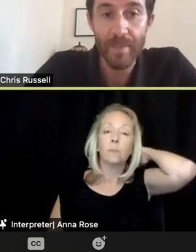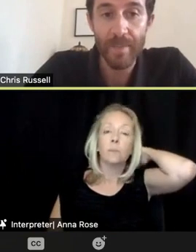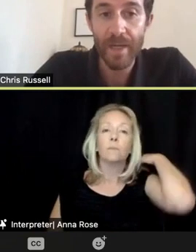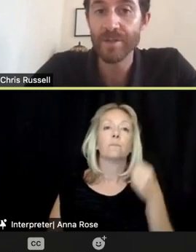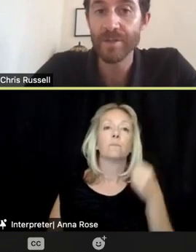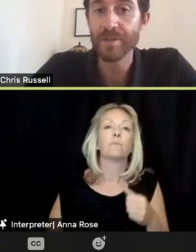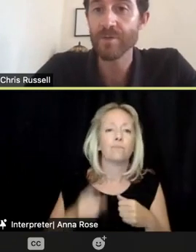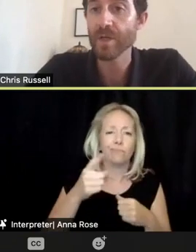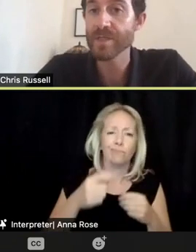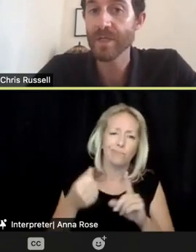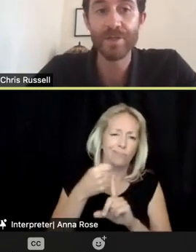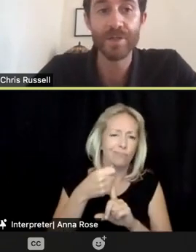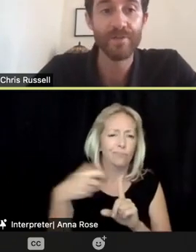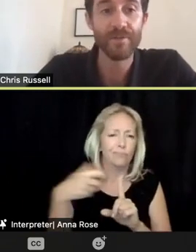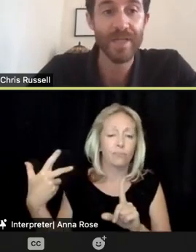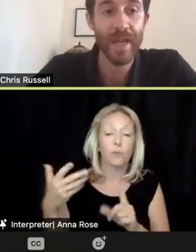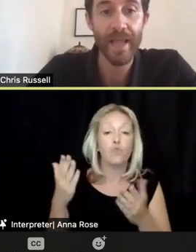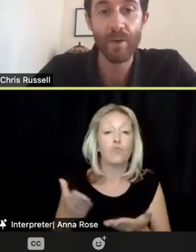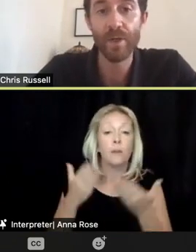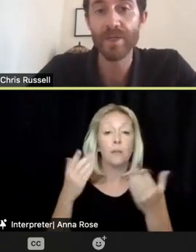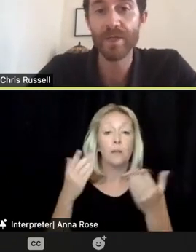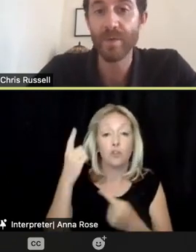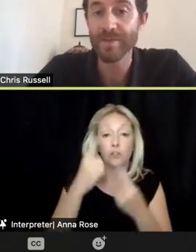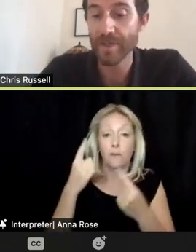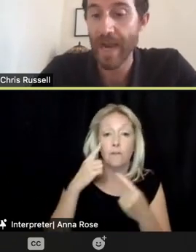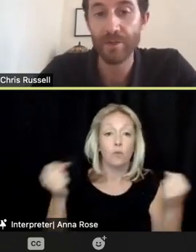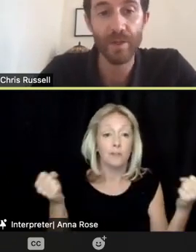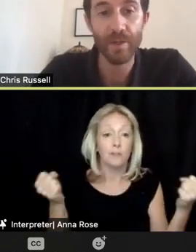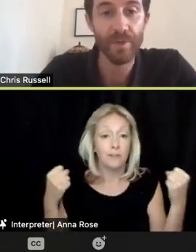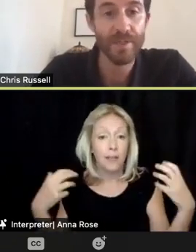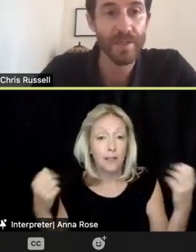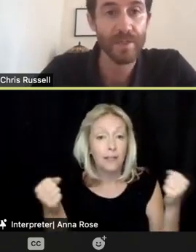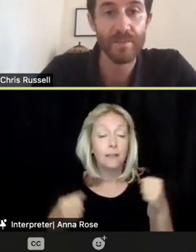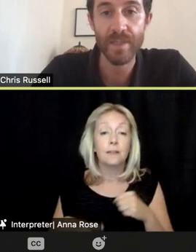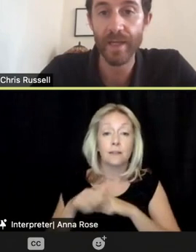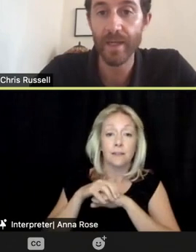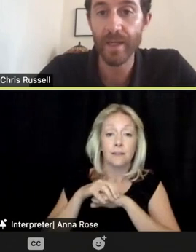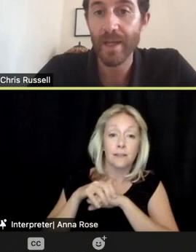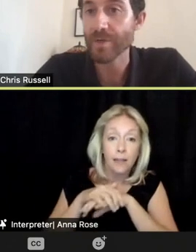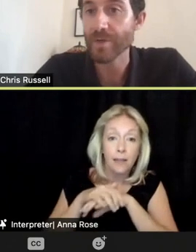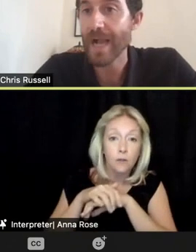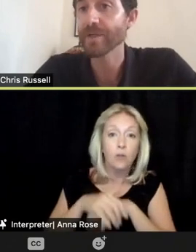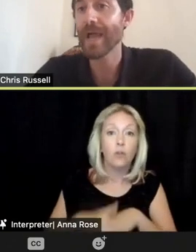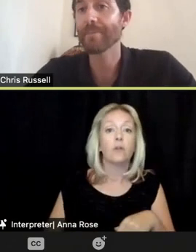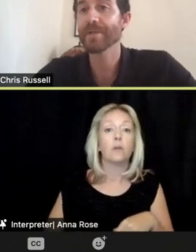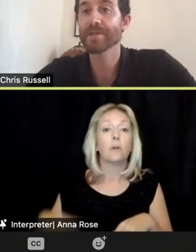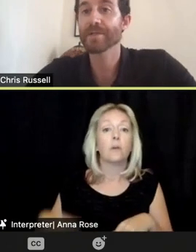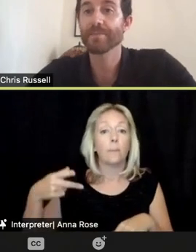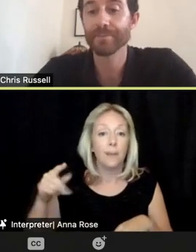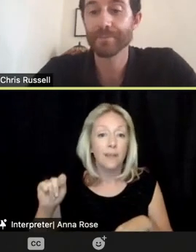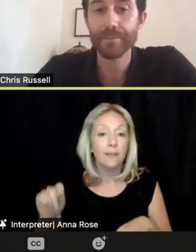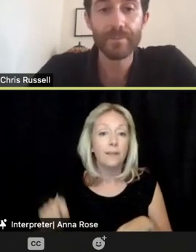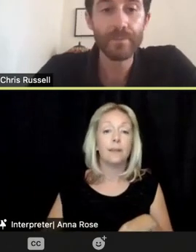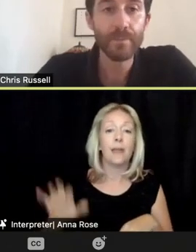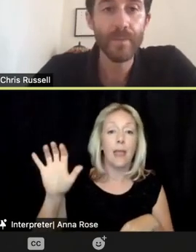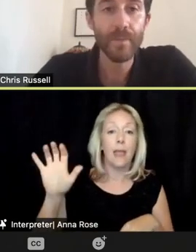extensive recommendations or considerations for sign language, as well as for tactile input systems like protactile and